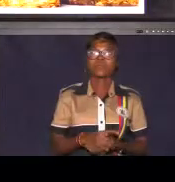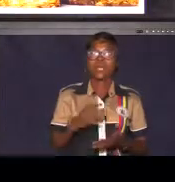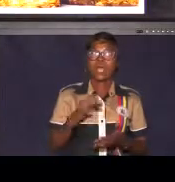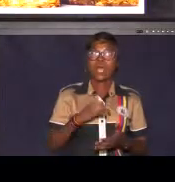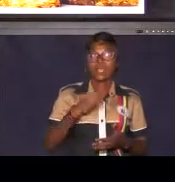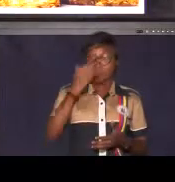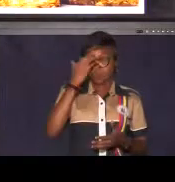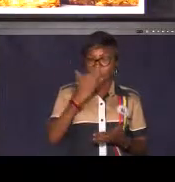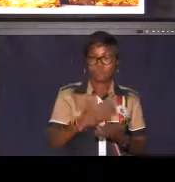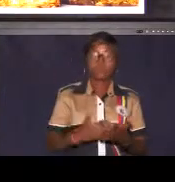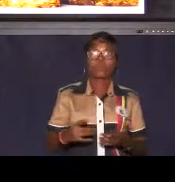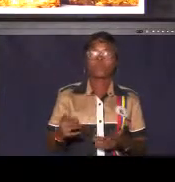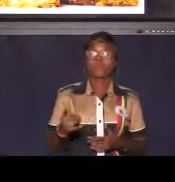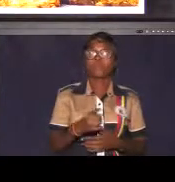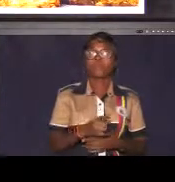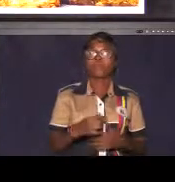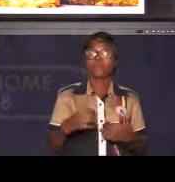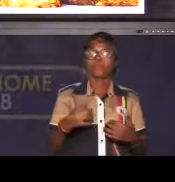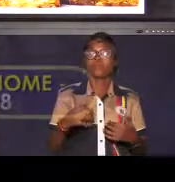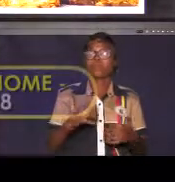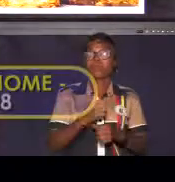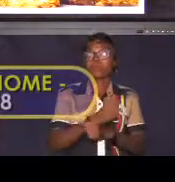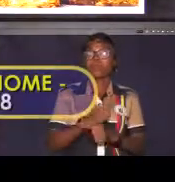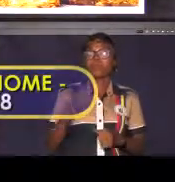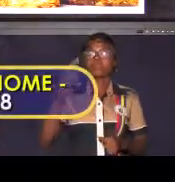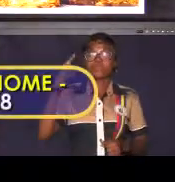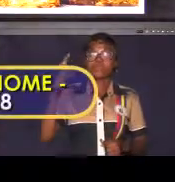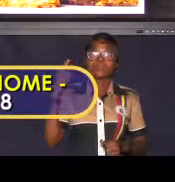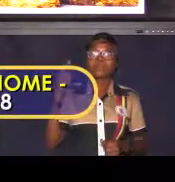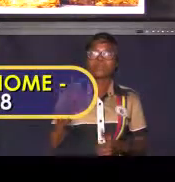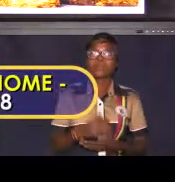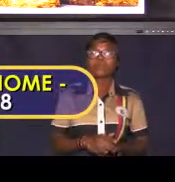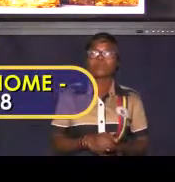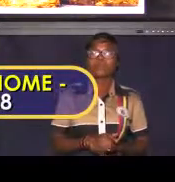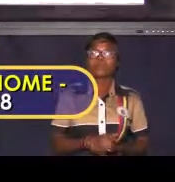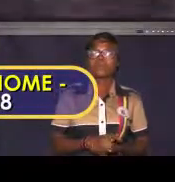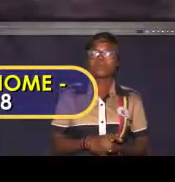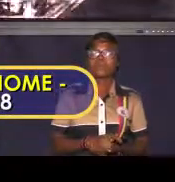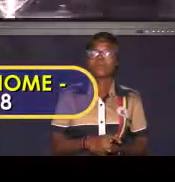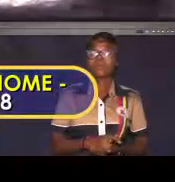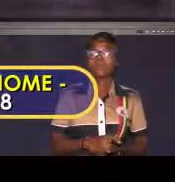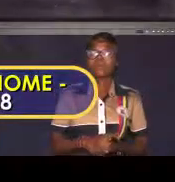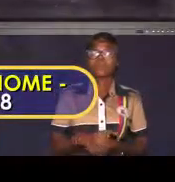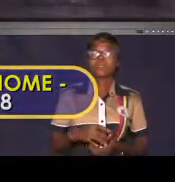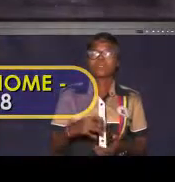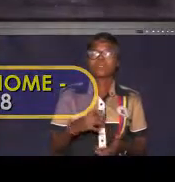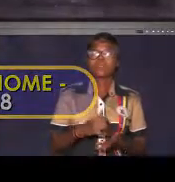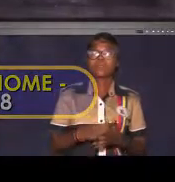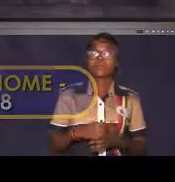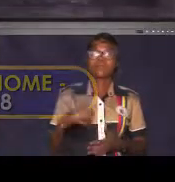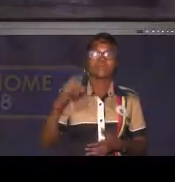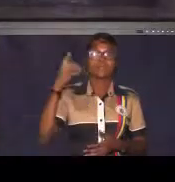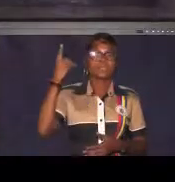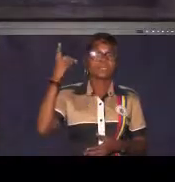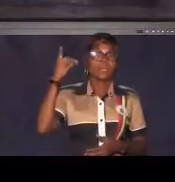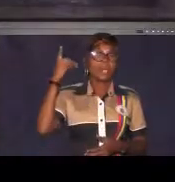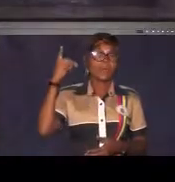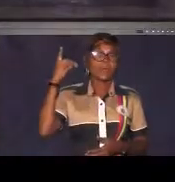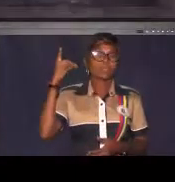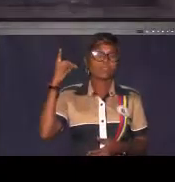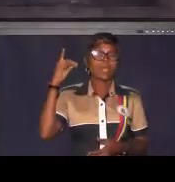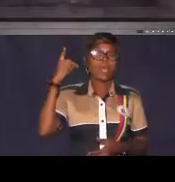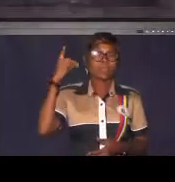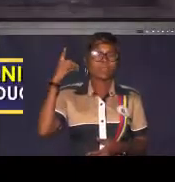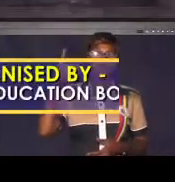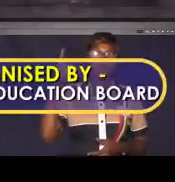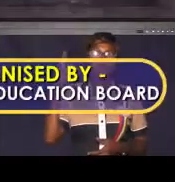I know some of you love having gold. This is gold. That's another solid mineral. We also